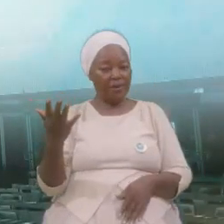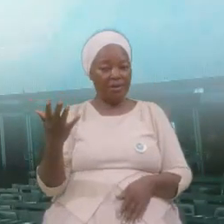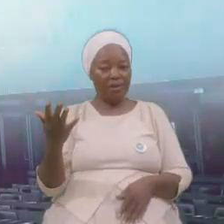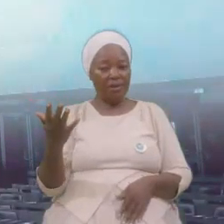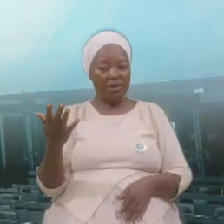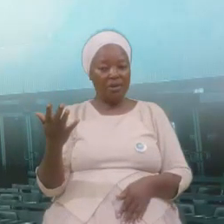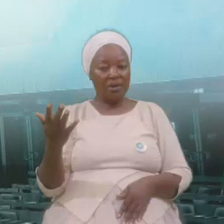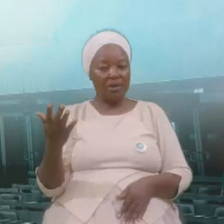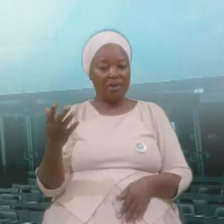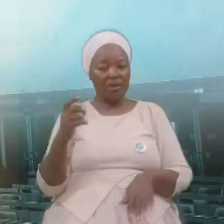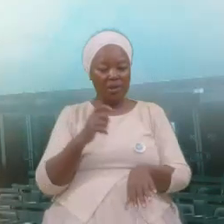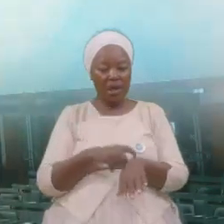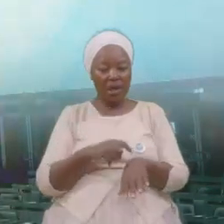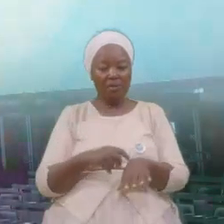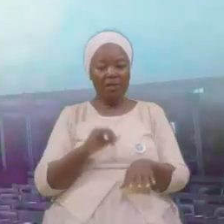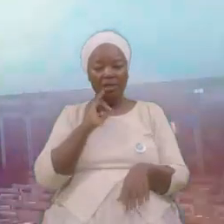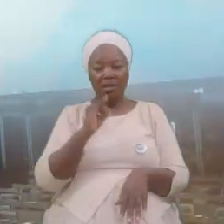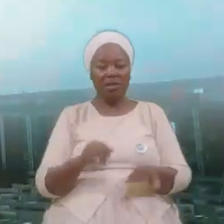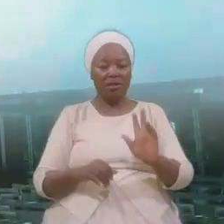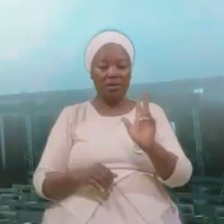time 3 p.m.